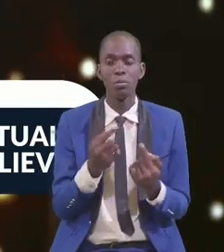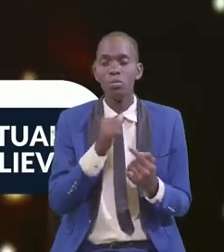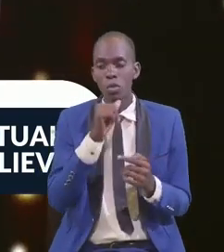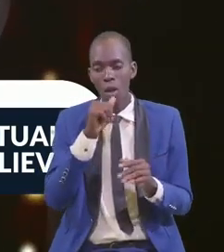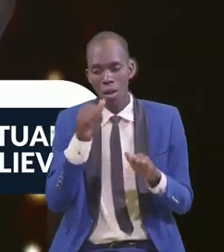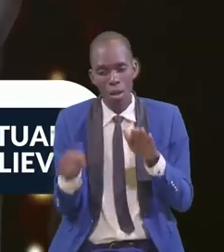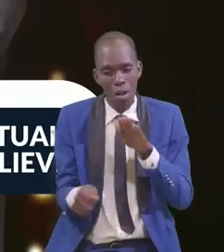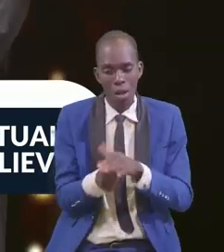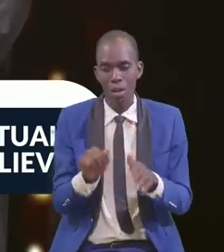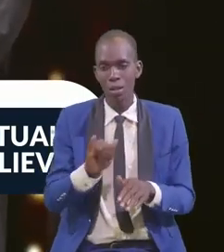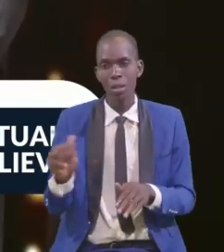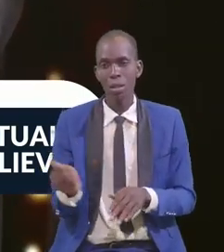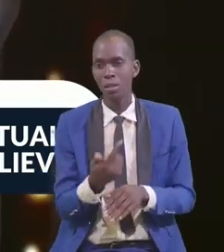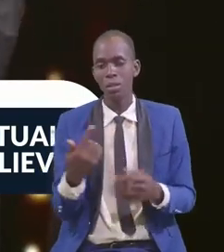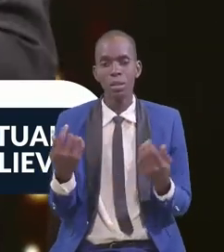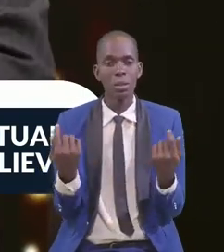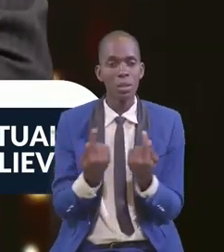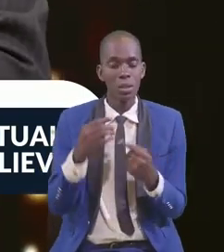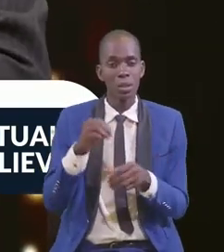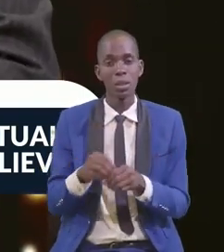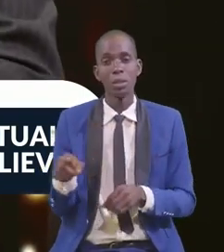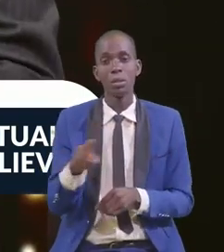any sin in them,